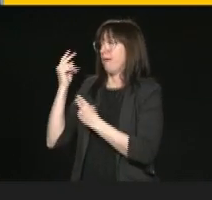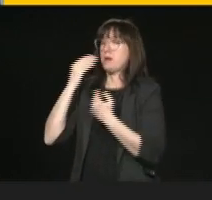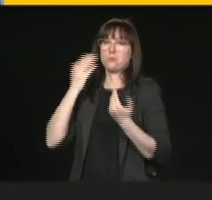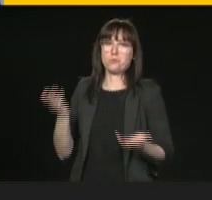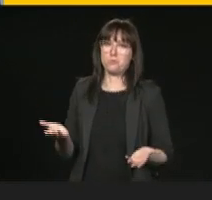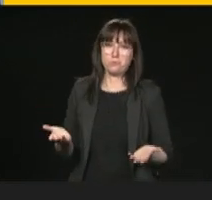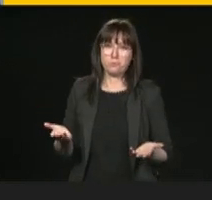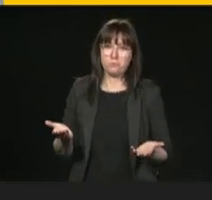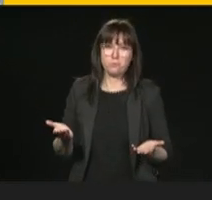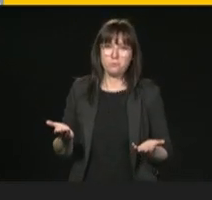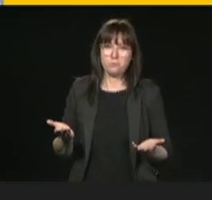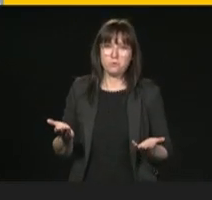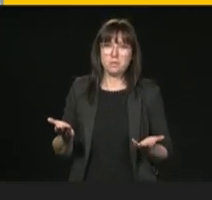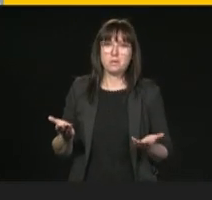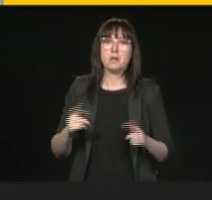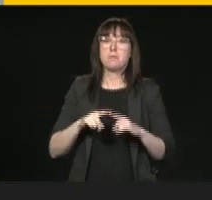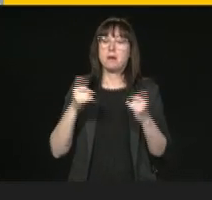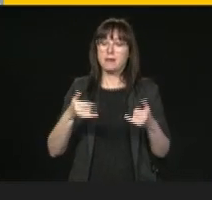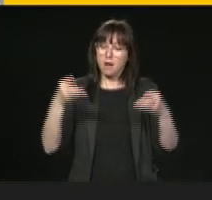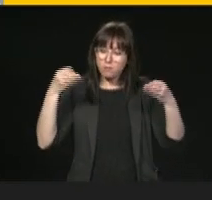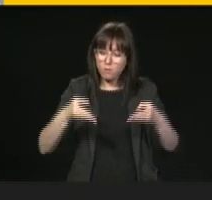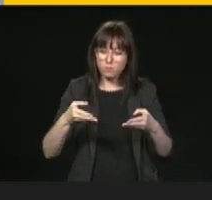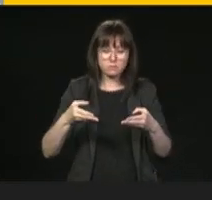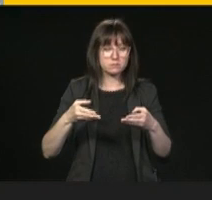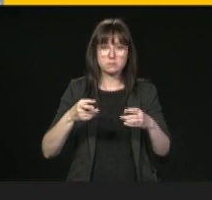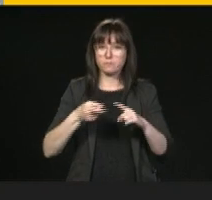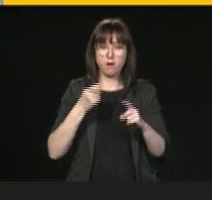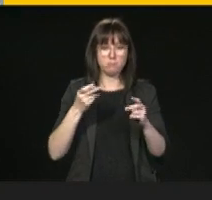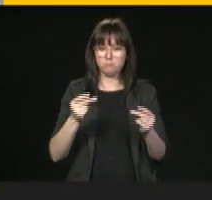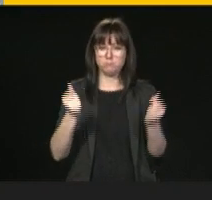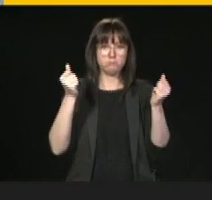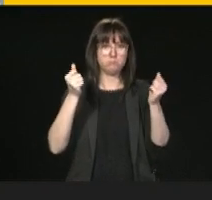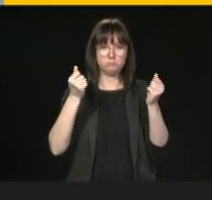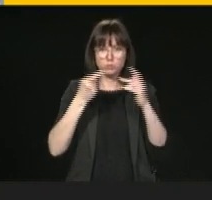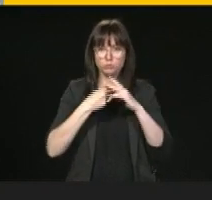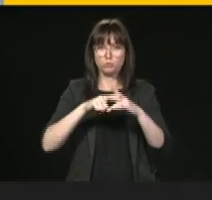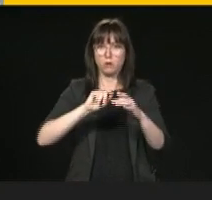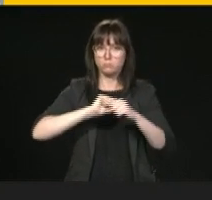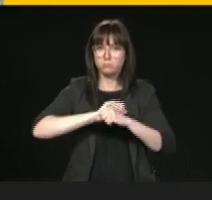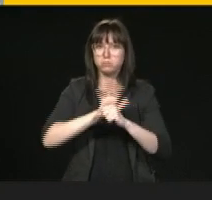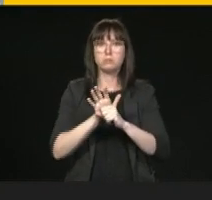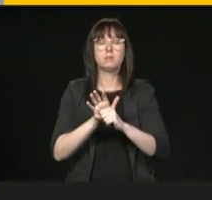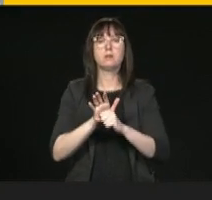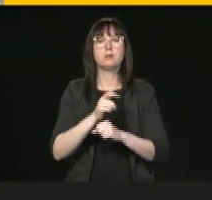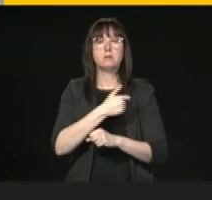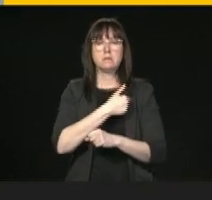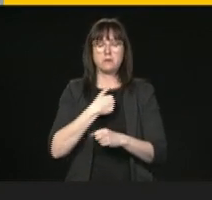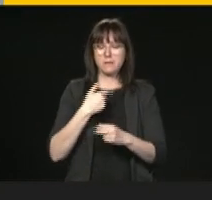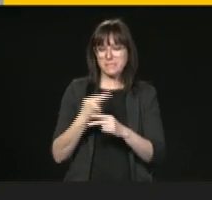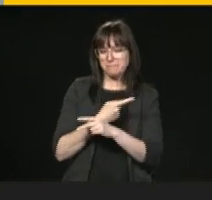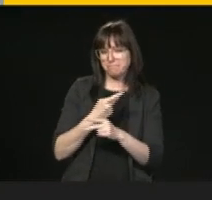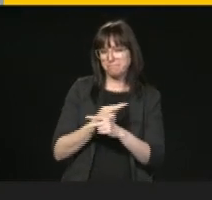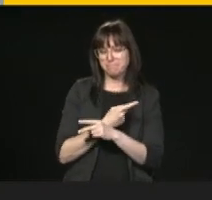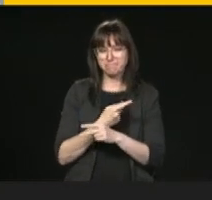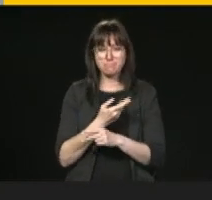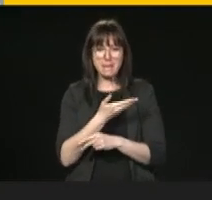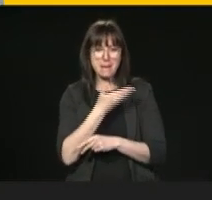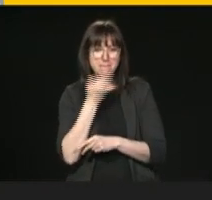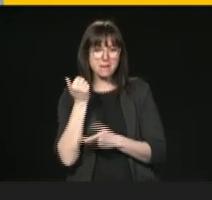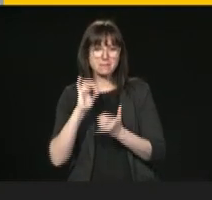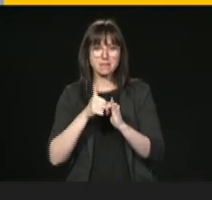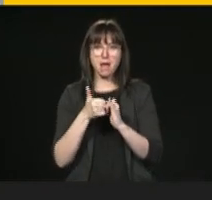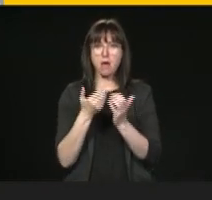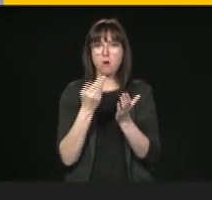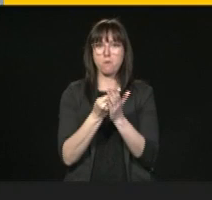from day one. We've looked at what's the best way that we can get funds to Canadians who are impacted by